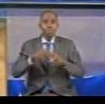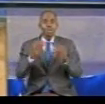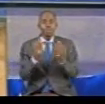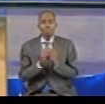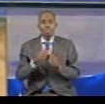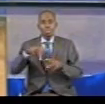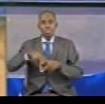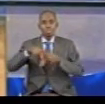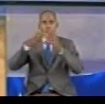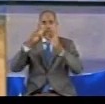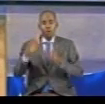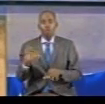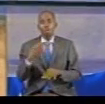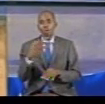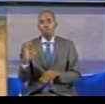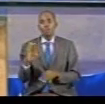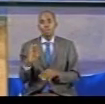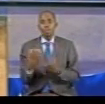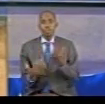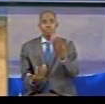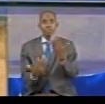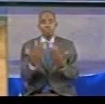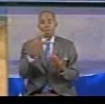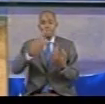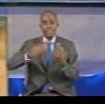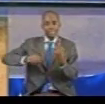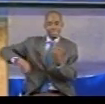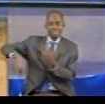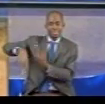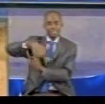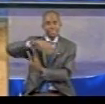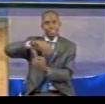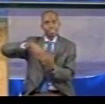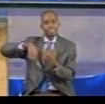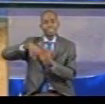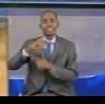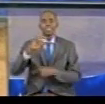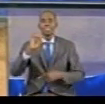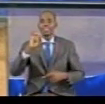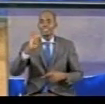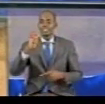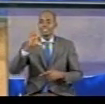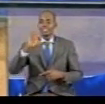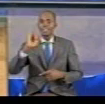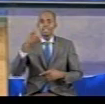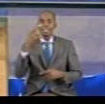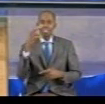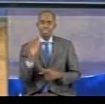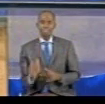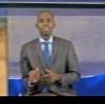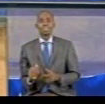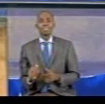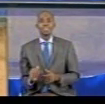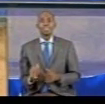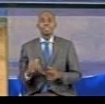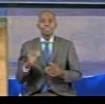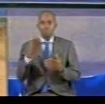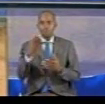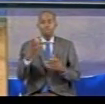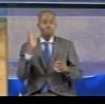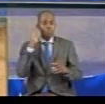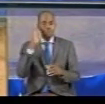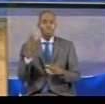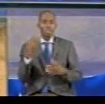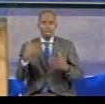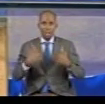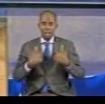about Elisha. All those chariots of and horses of fire around you, they'll not